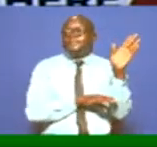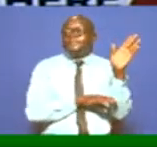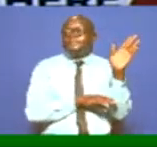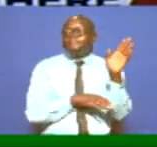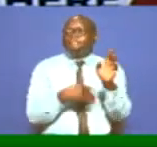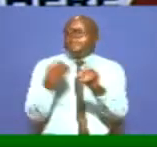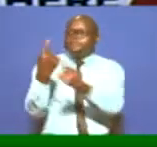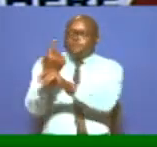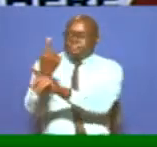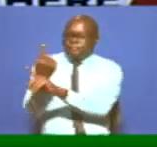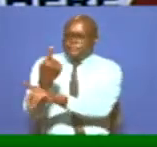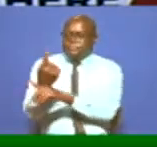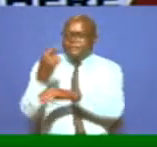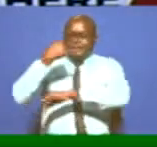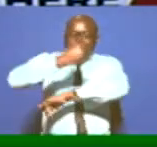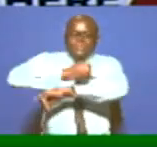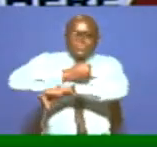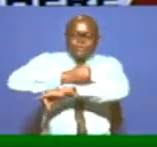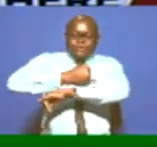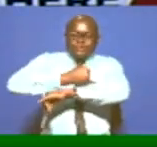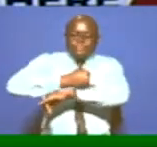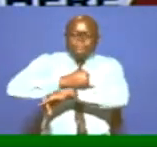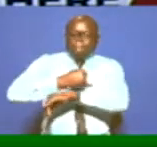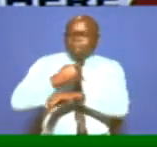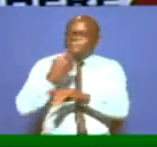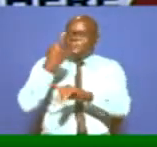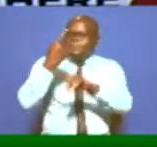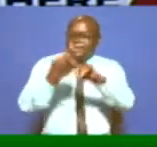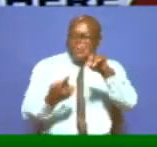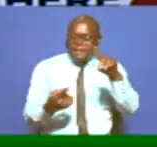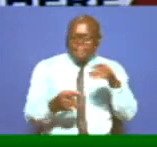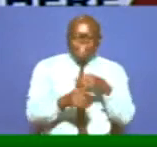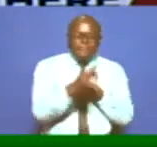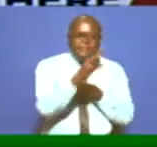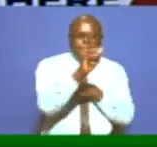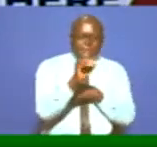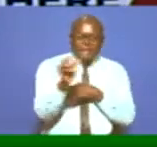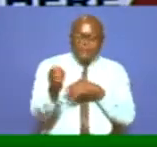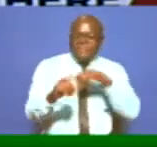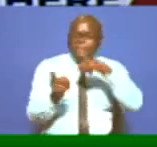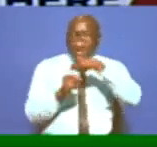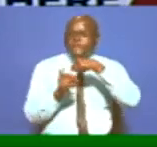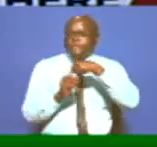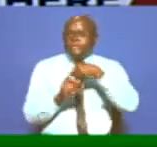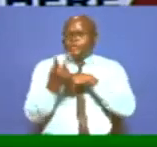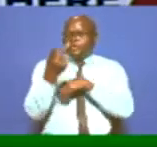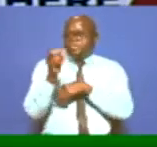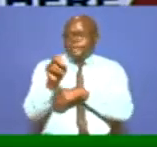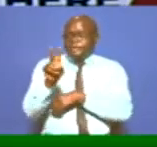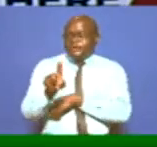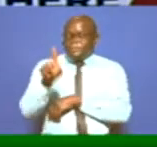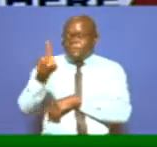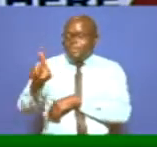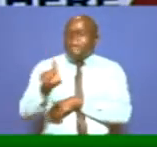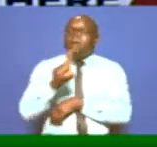following institutions for the year ended 30th June 2021. Order, Honorable